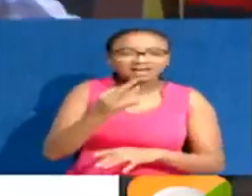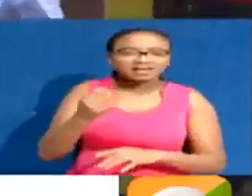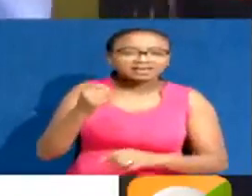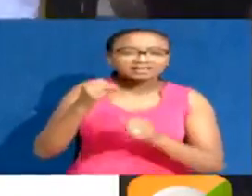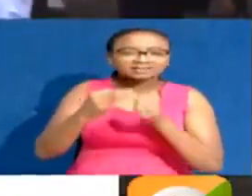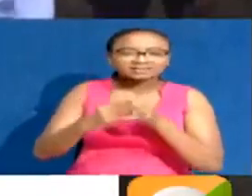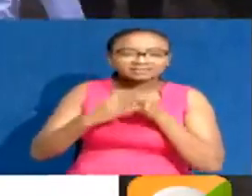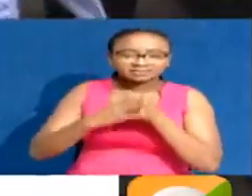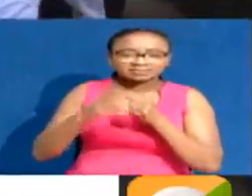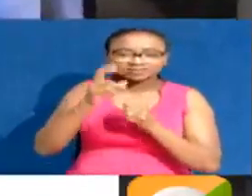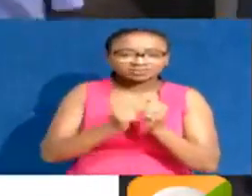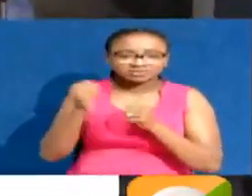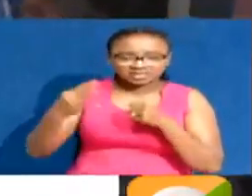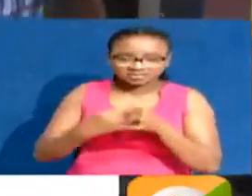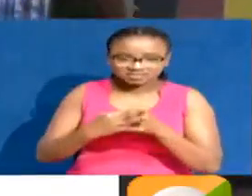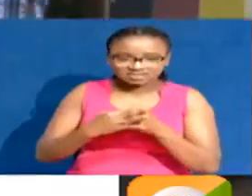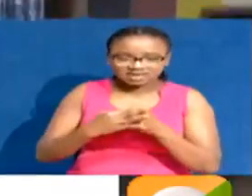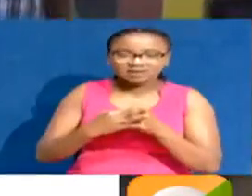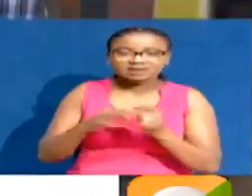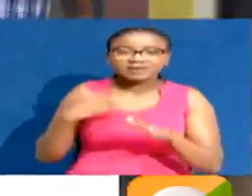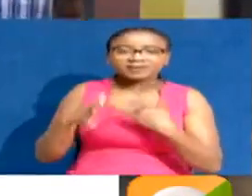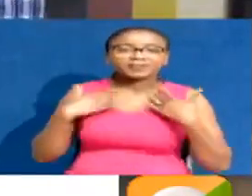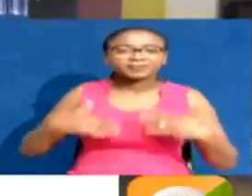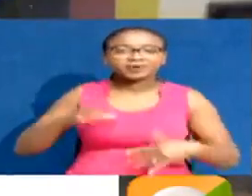2018 and was found brutally murdered 2 days later,